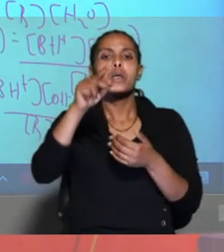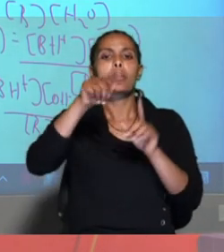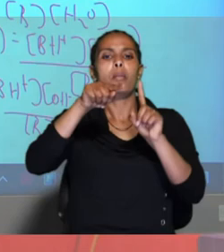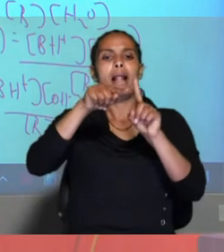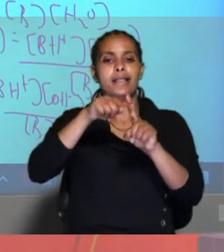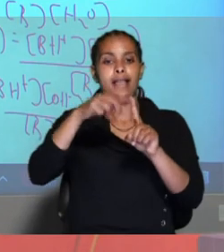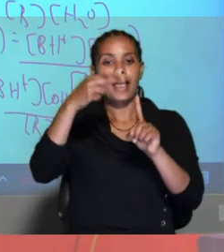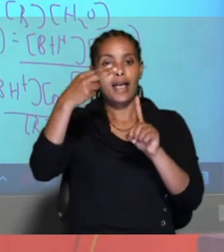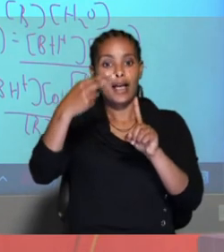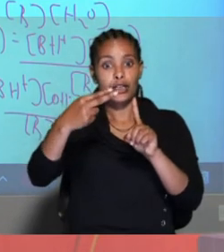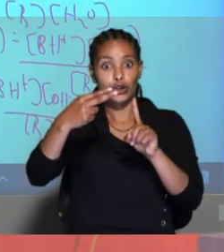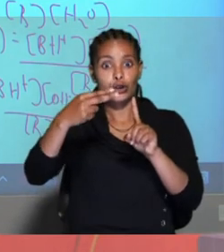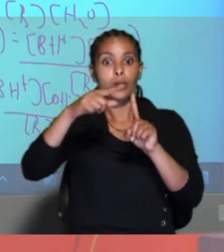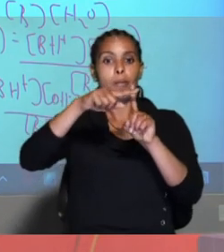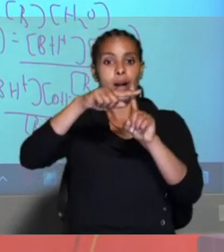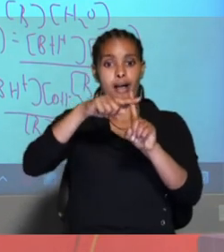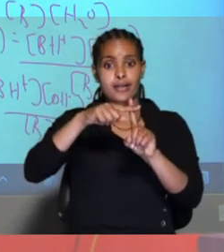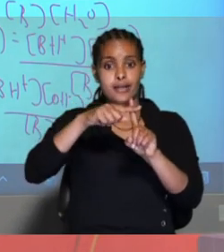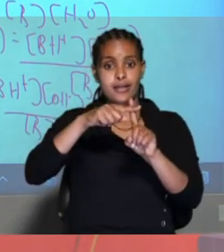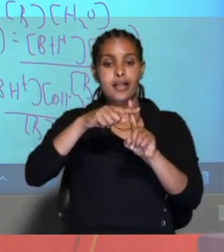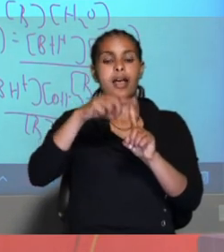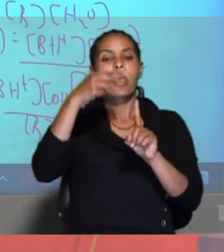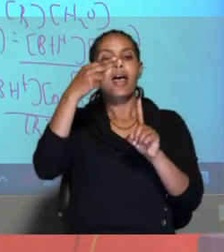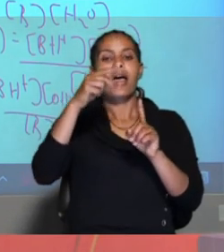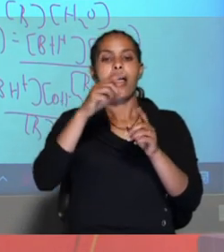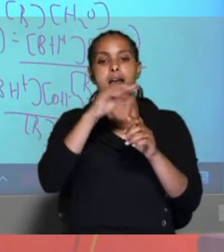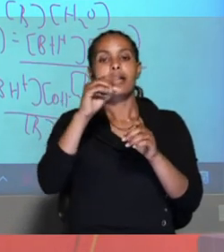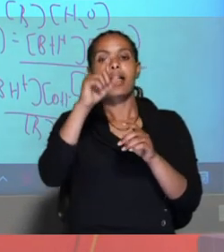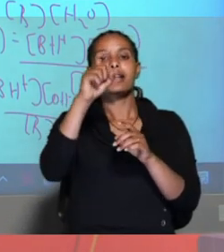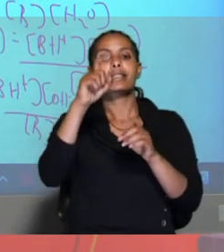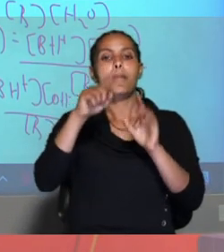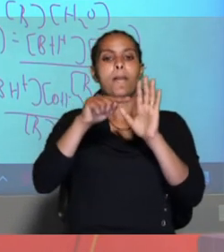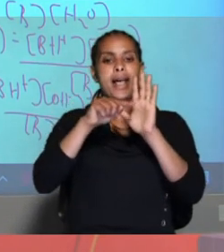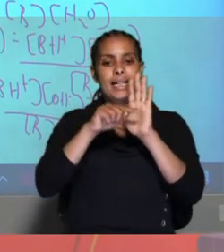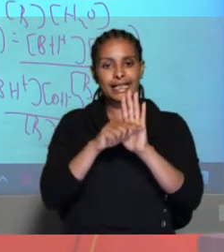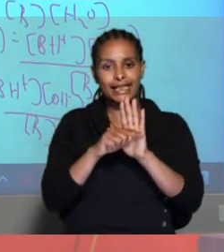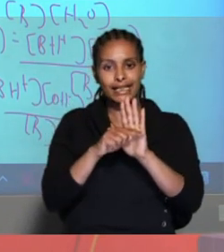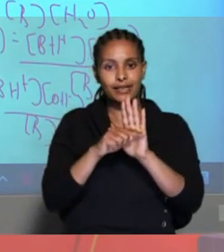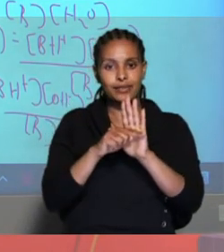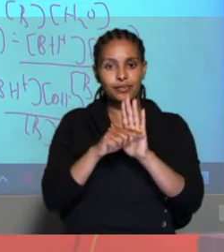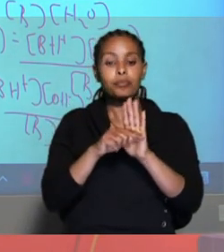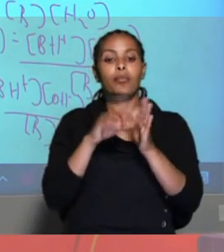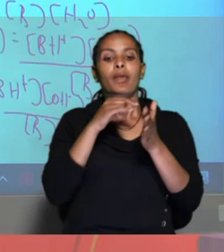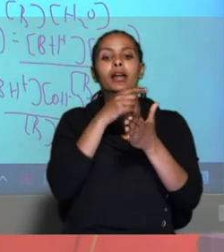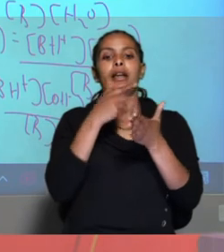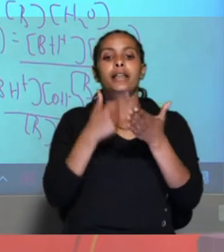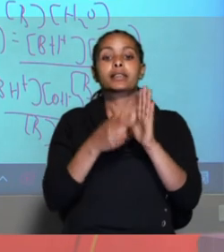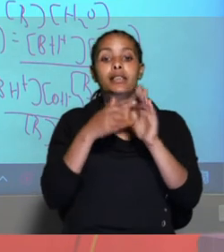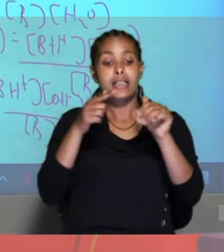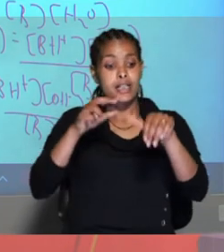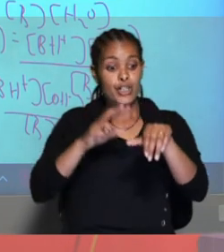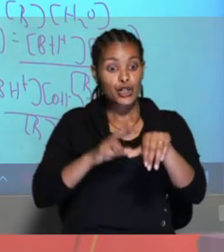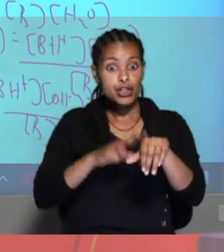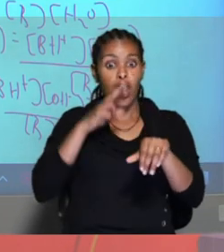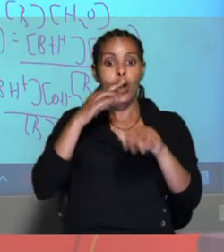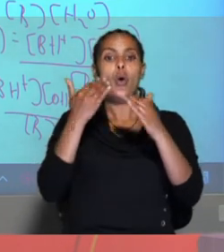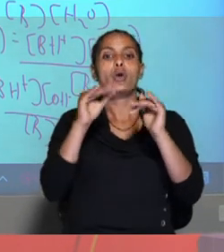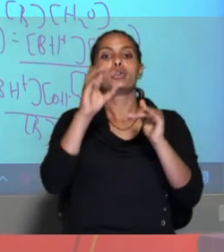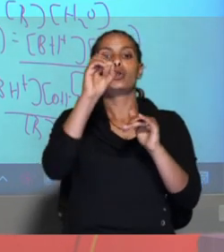H plus aqueous and X minus aqueous. its initial concentration